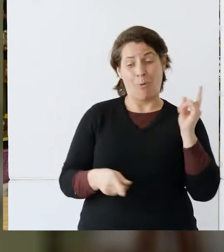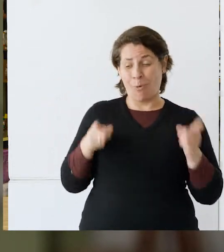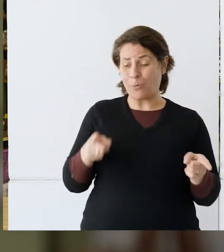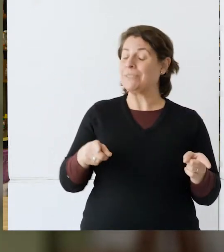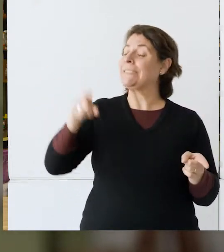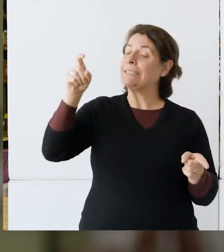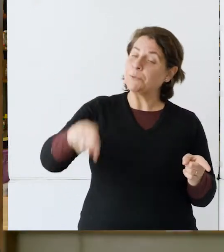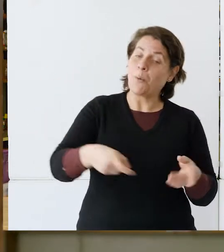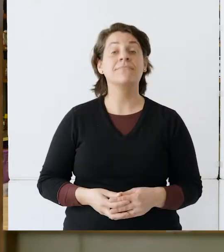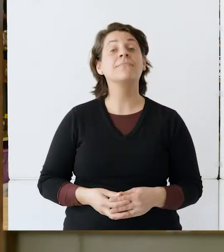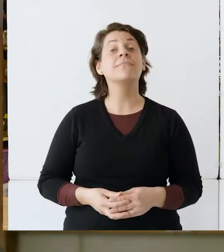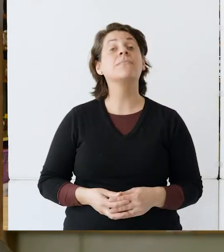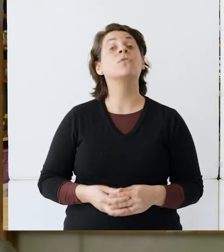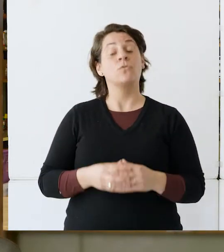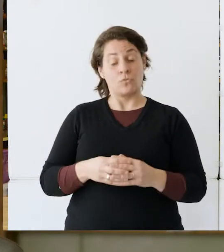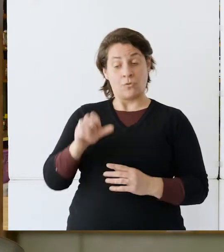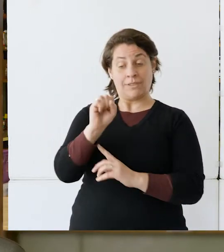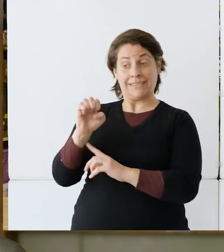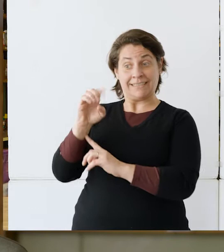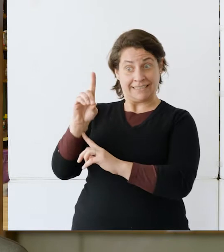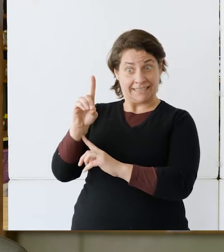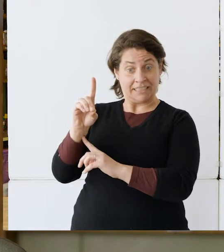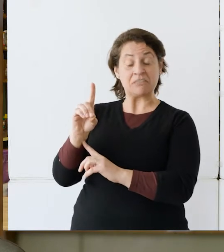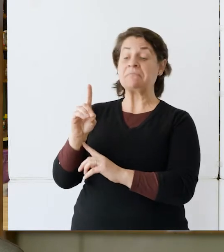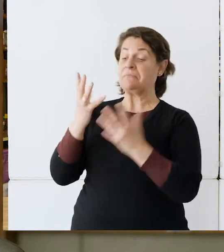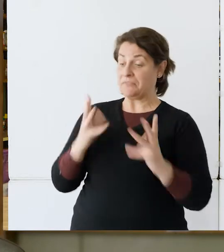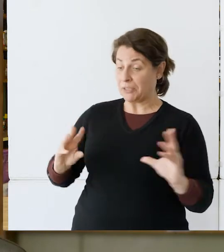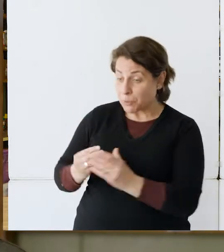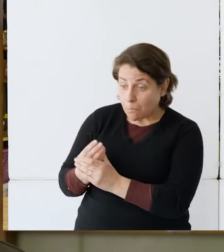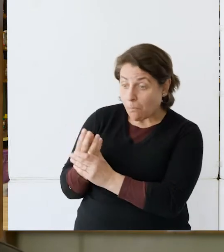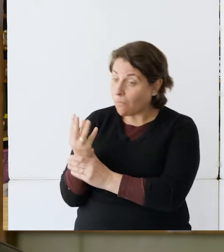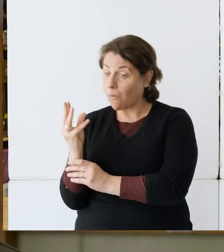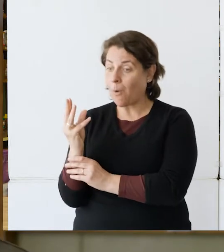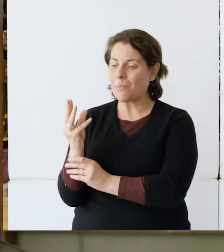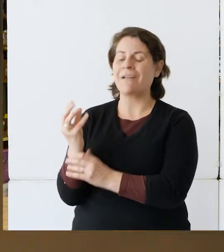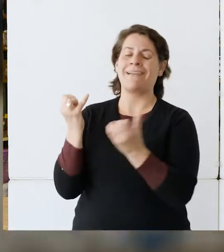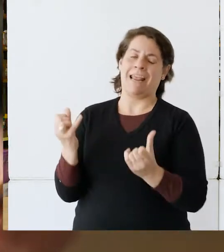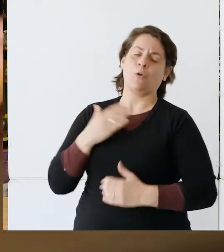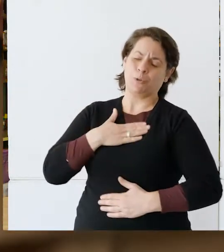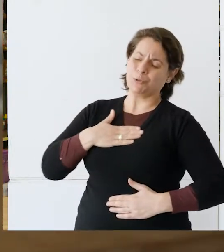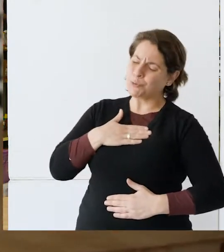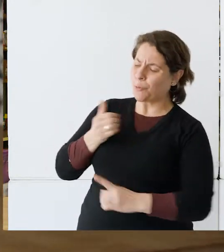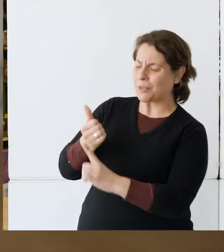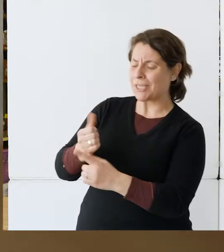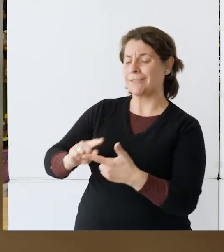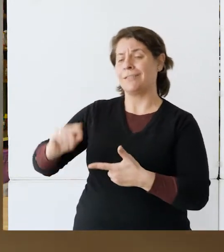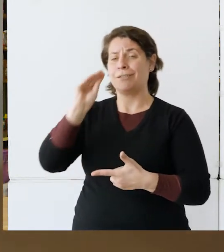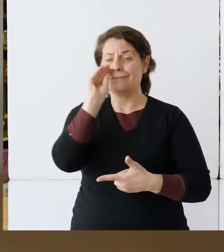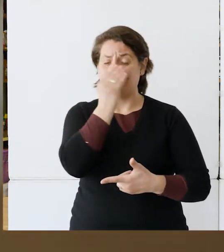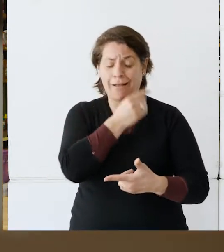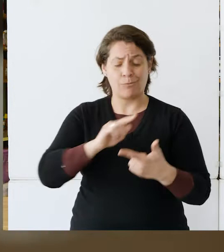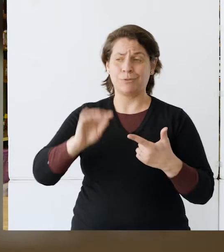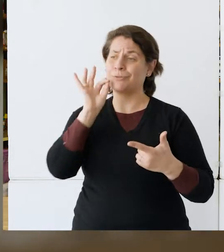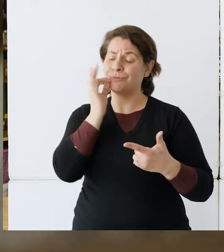can grow next year. Today we will be creating balls with seeds of wild bergamot seed. Now these are wild bergamot seeds